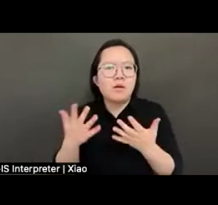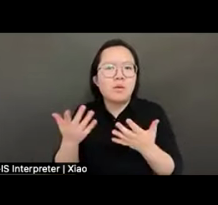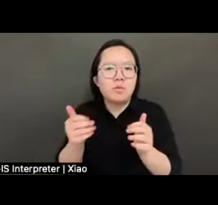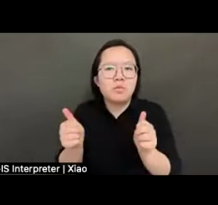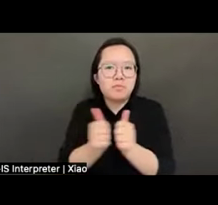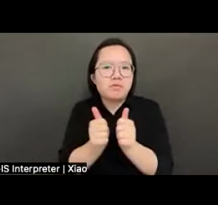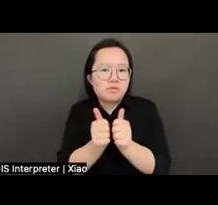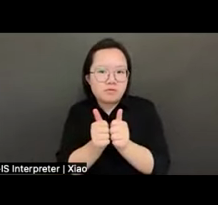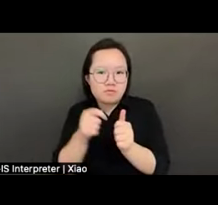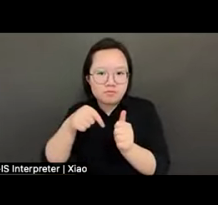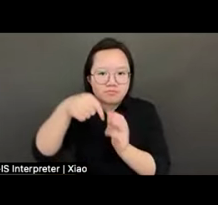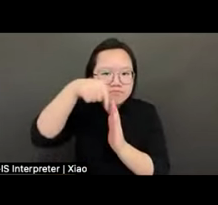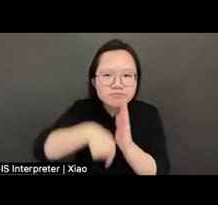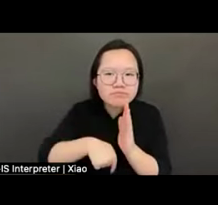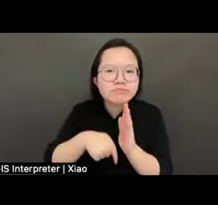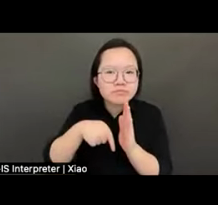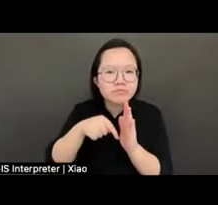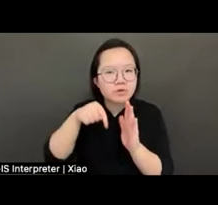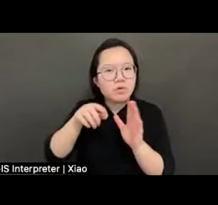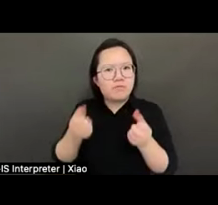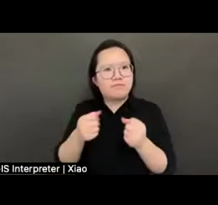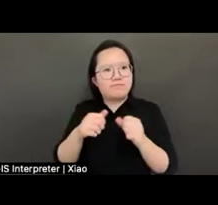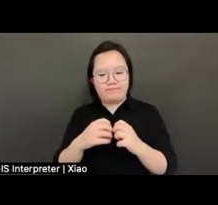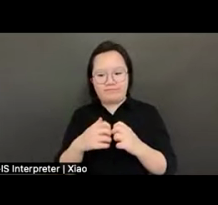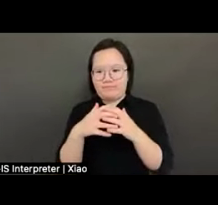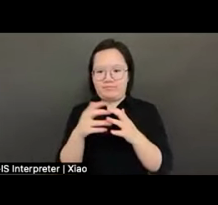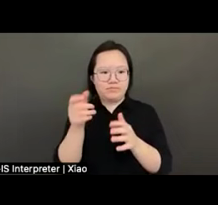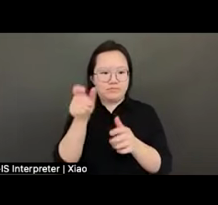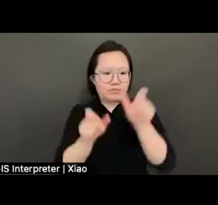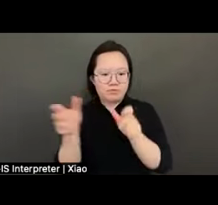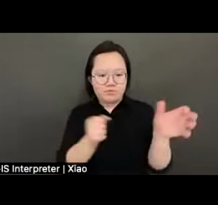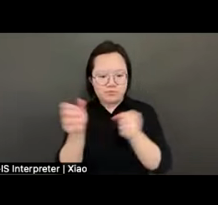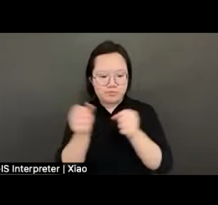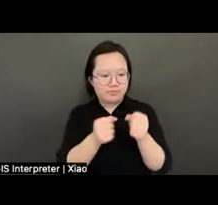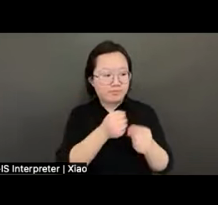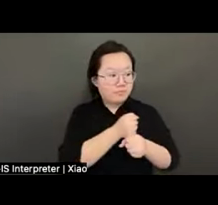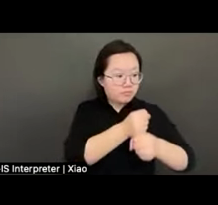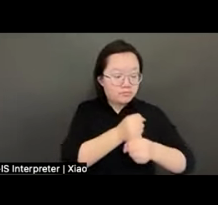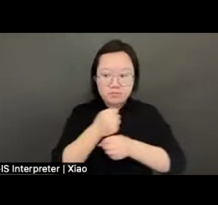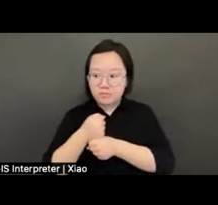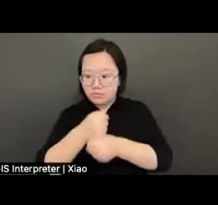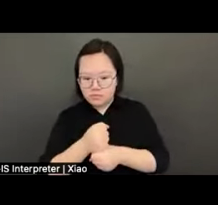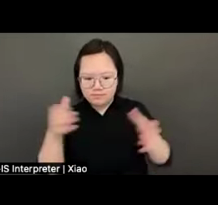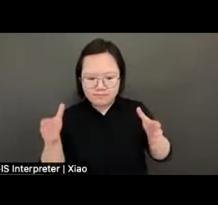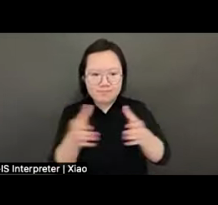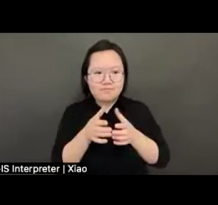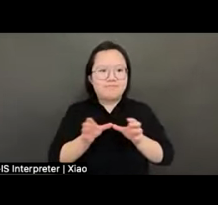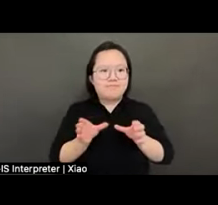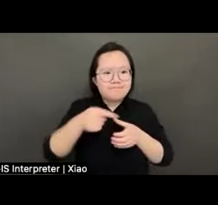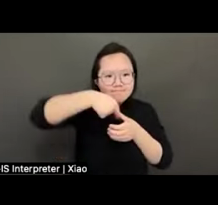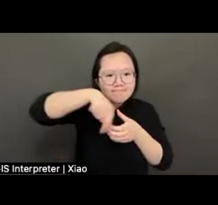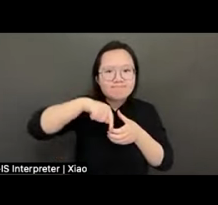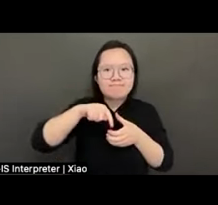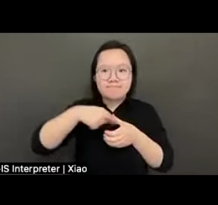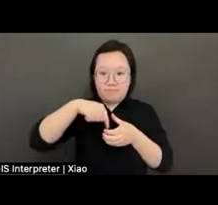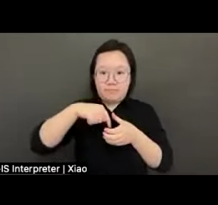also be touched and really connect with organizations outside of your consortium, but all organizations that are part of